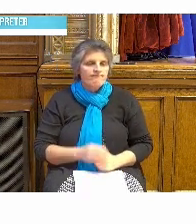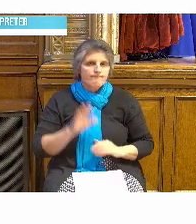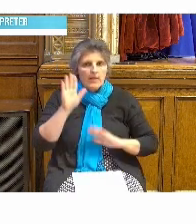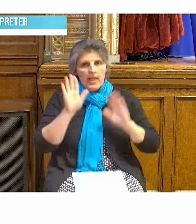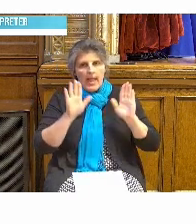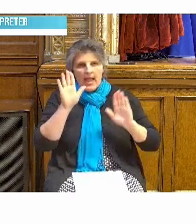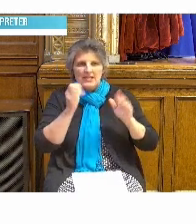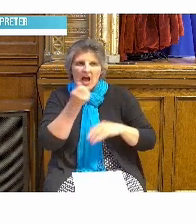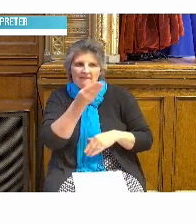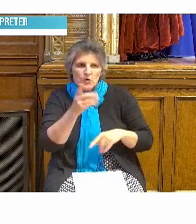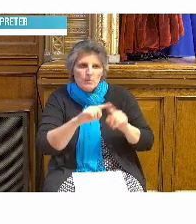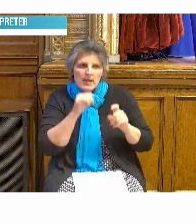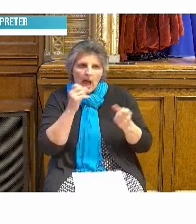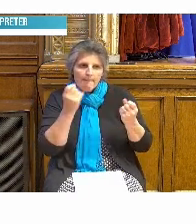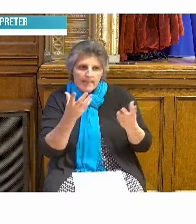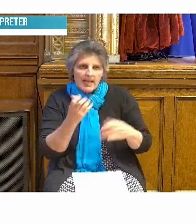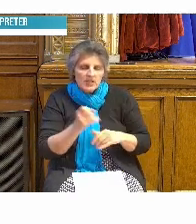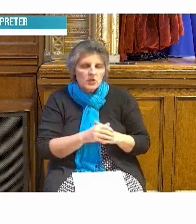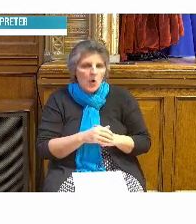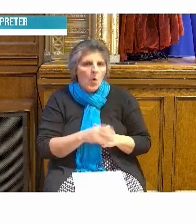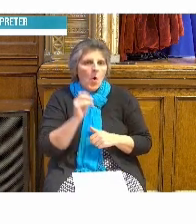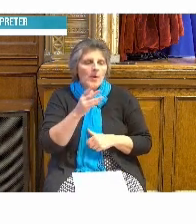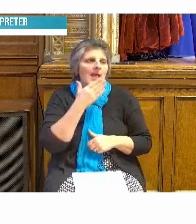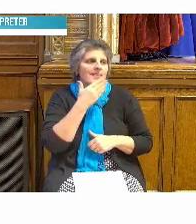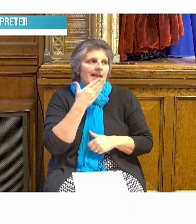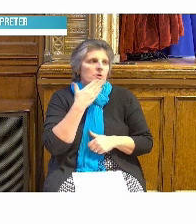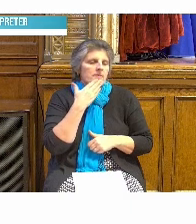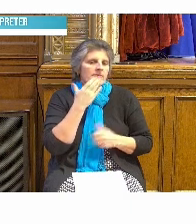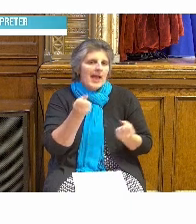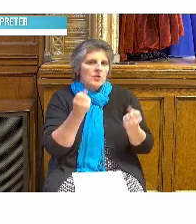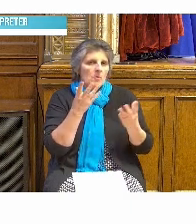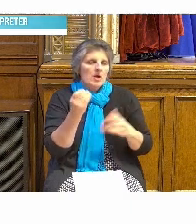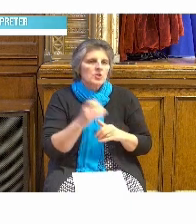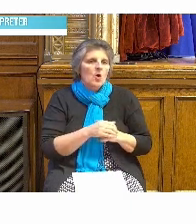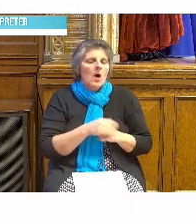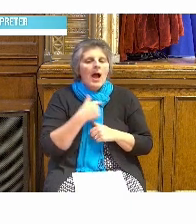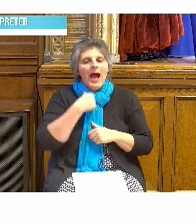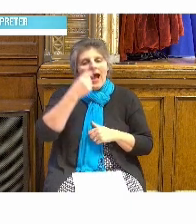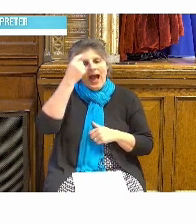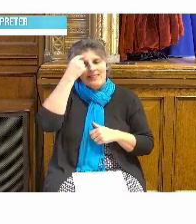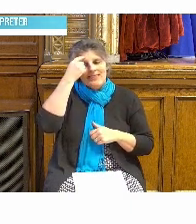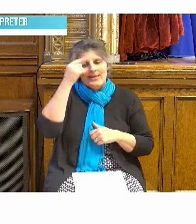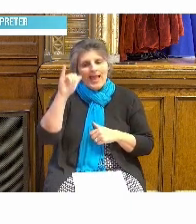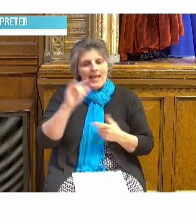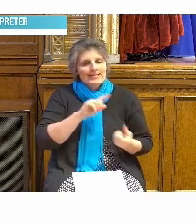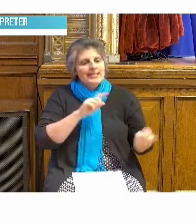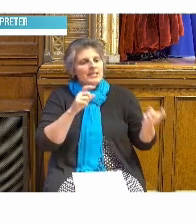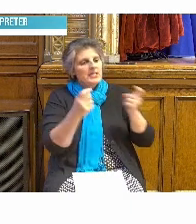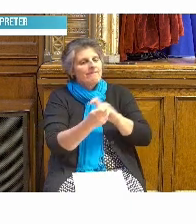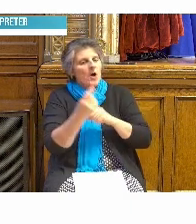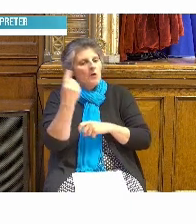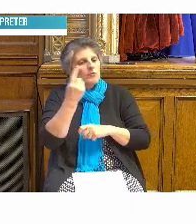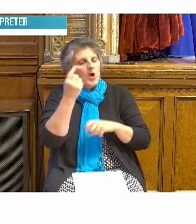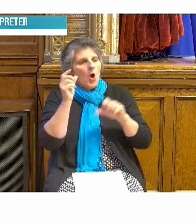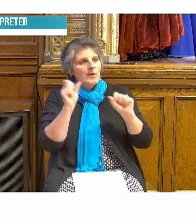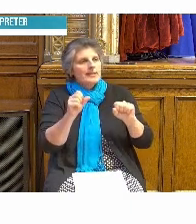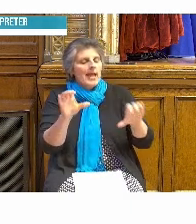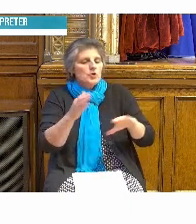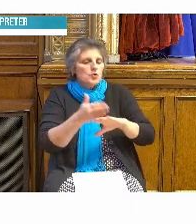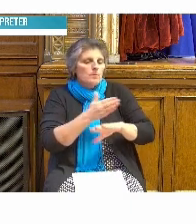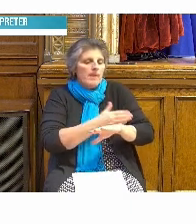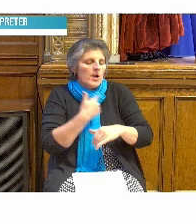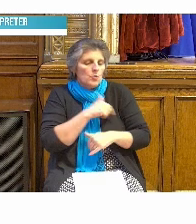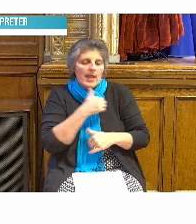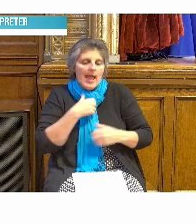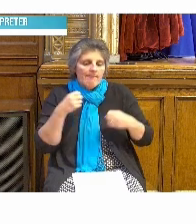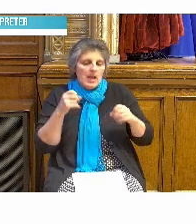So a few, but not many. And so, okay, thank you so much. And so I think as this evolves, we always can do better, and we